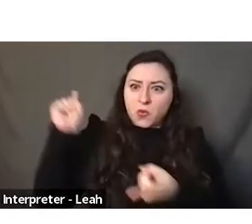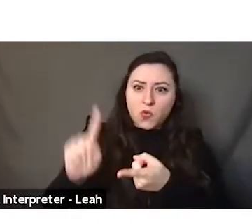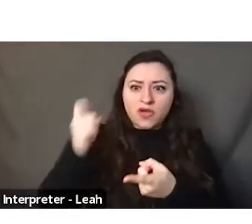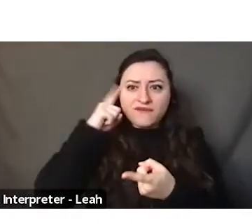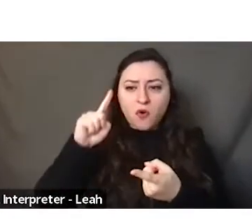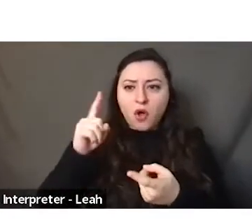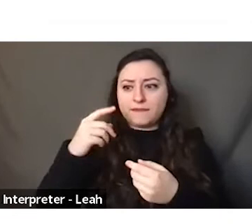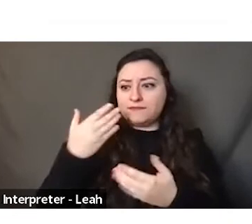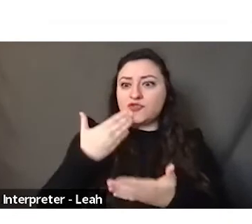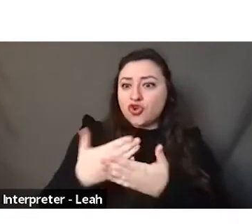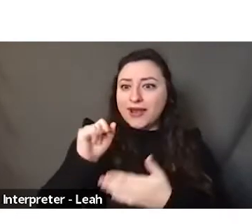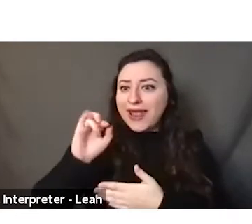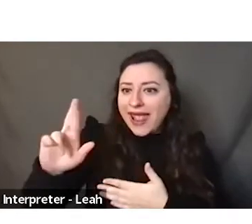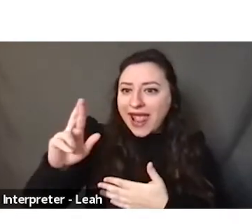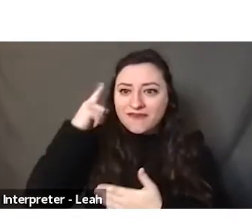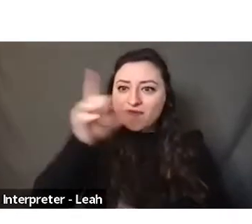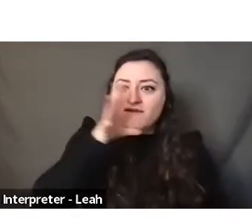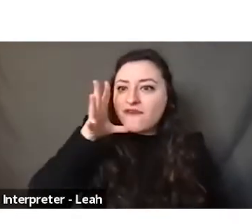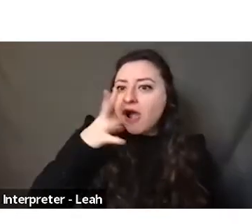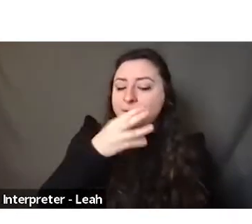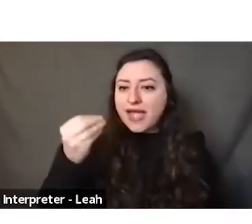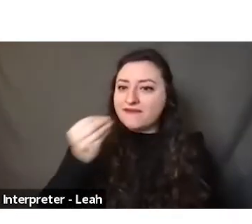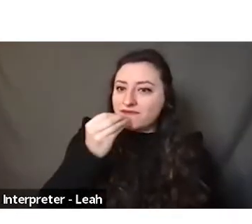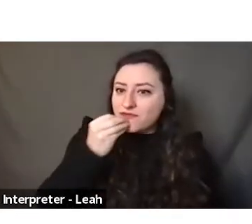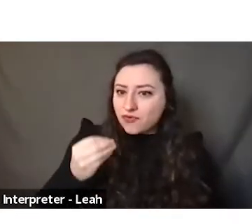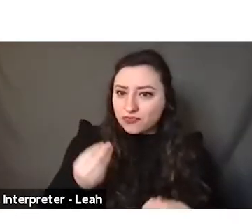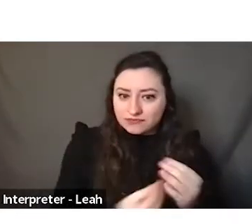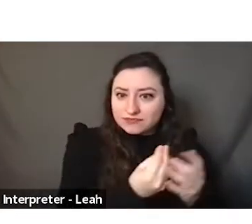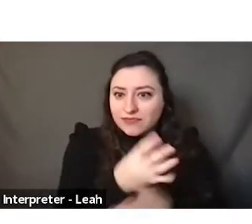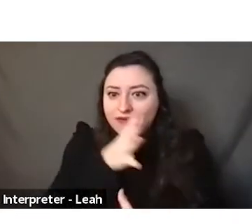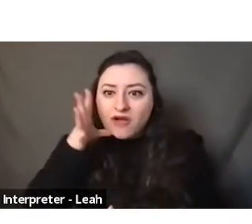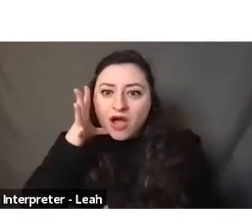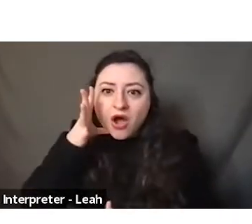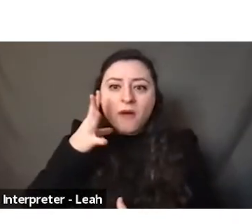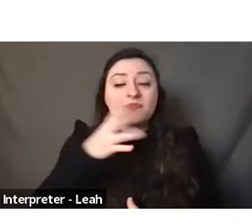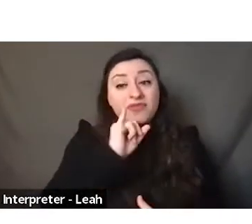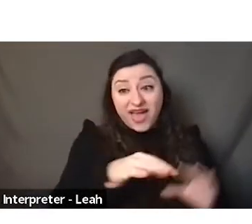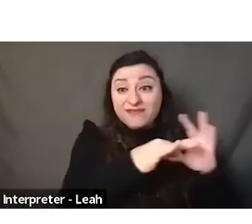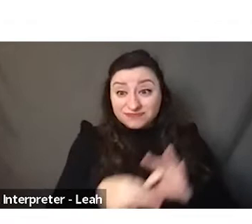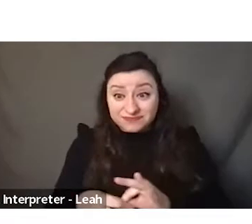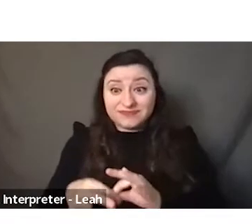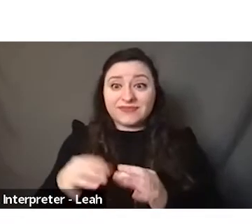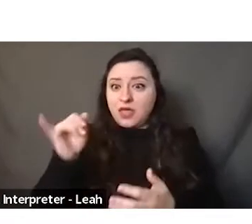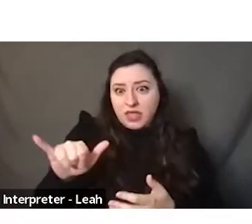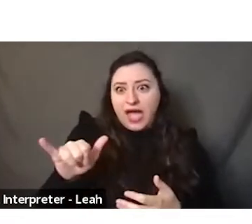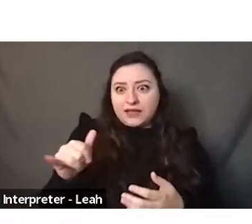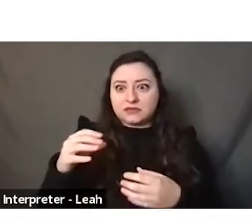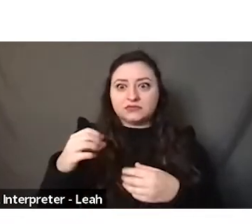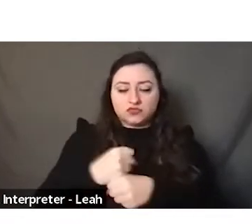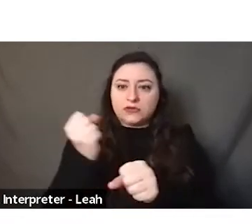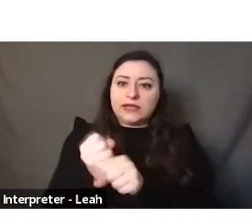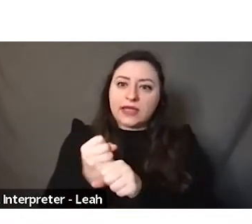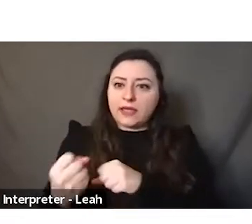for farming and food. So while it's also contributing to deforestation, it's also contributing to food apartheid in these communities